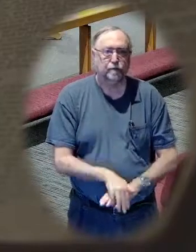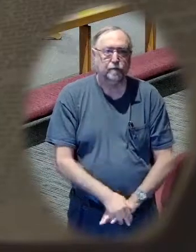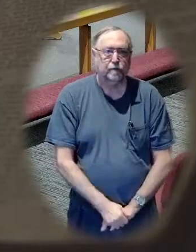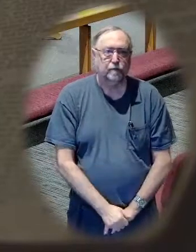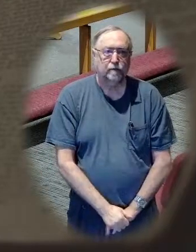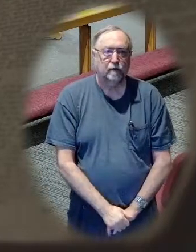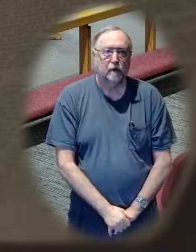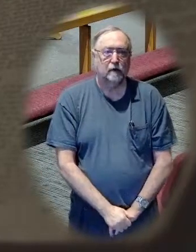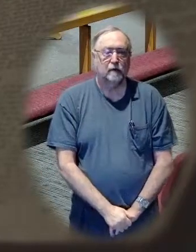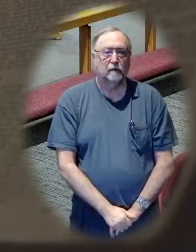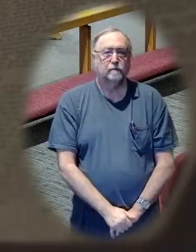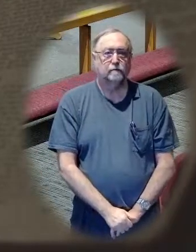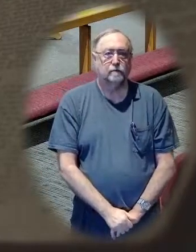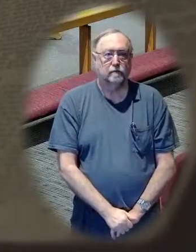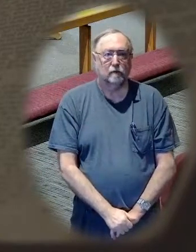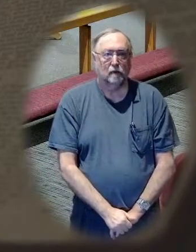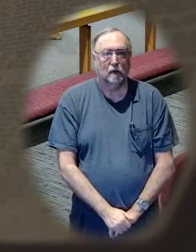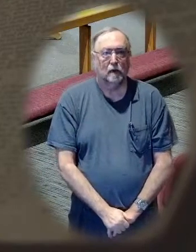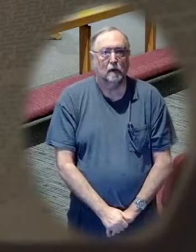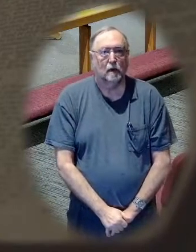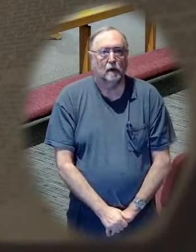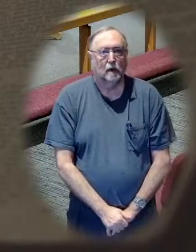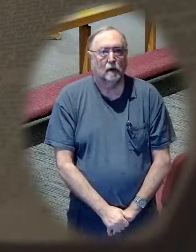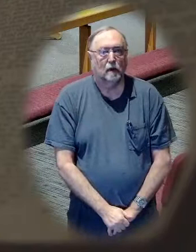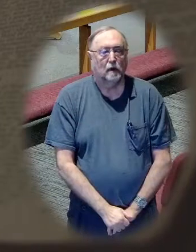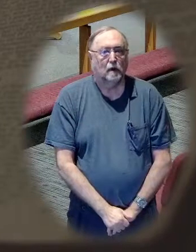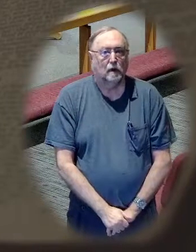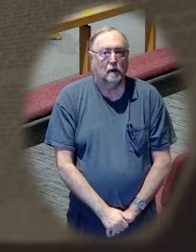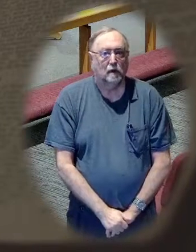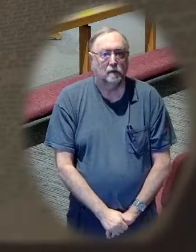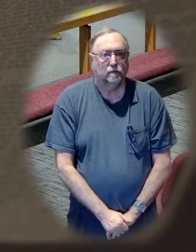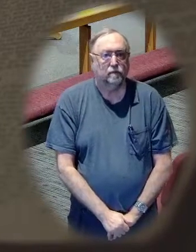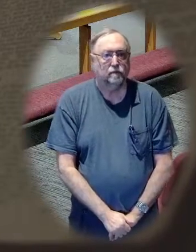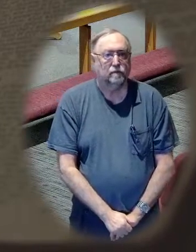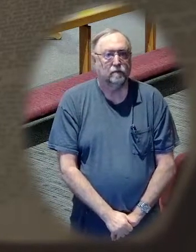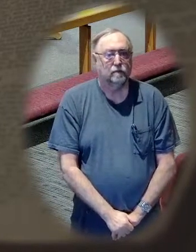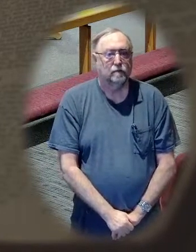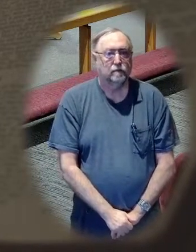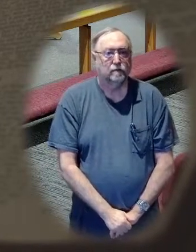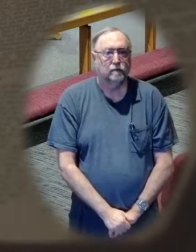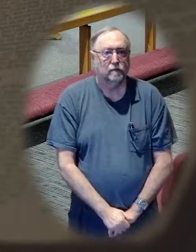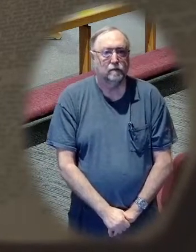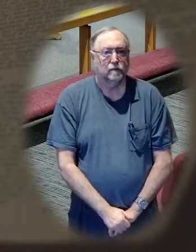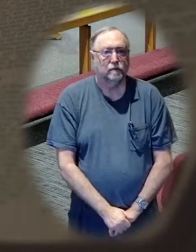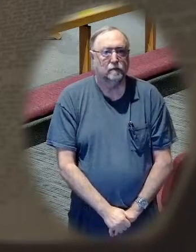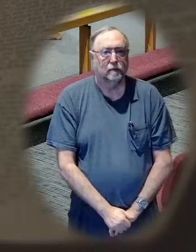we pray for the whole people of God, and for all people according to their needs.